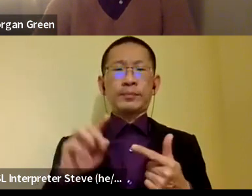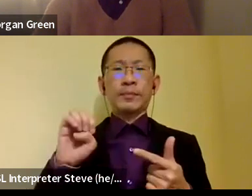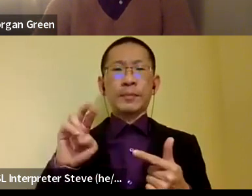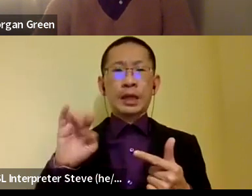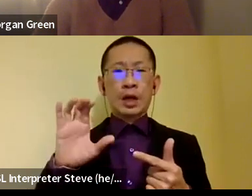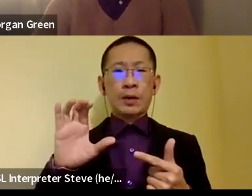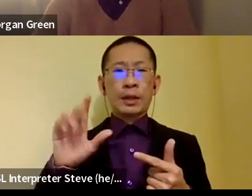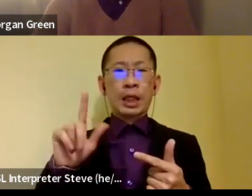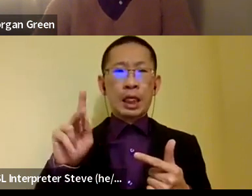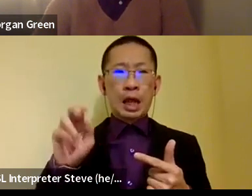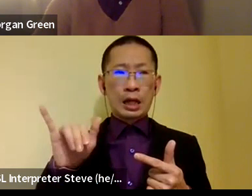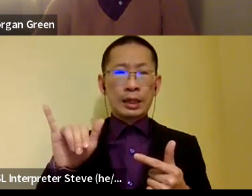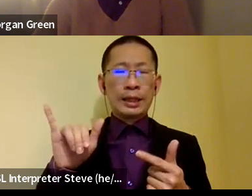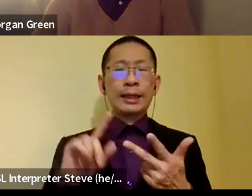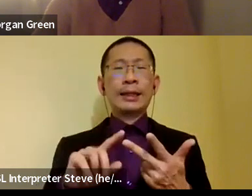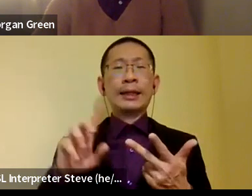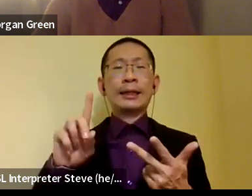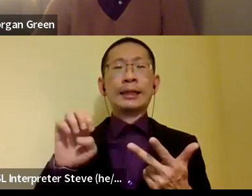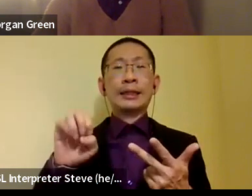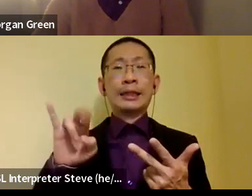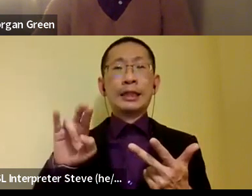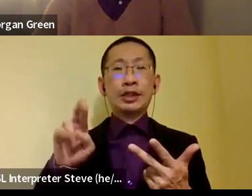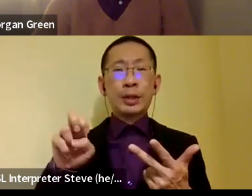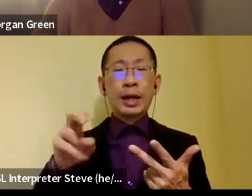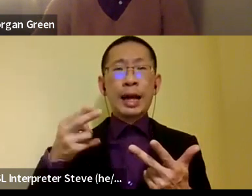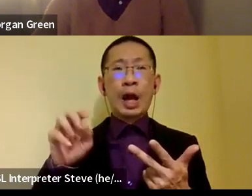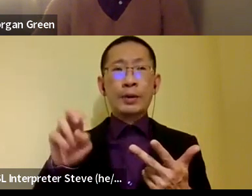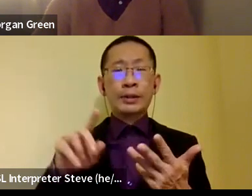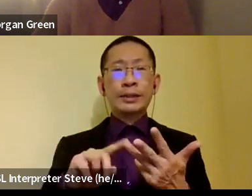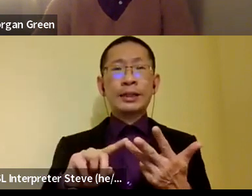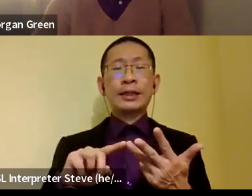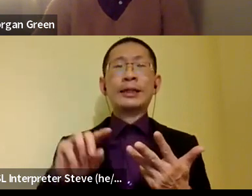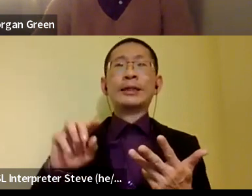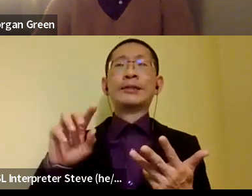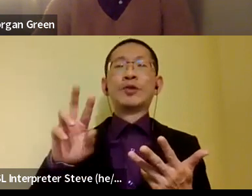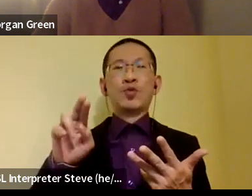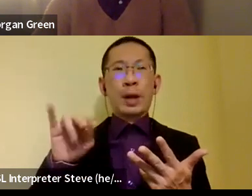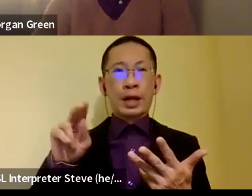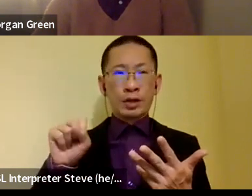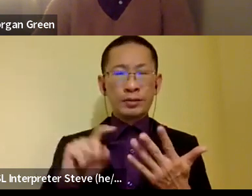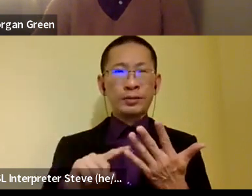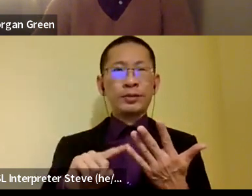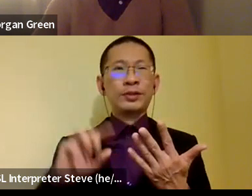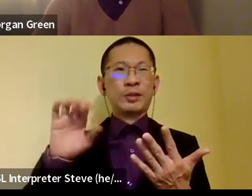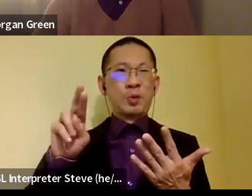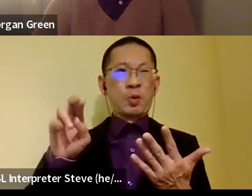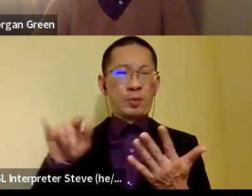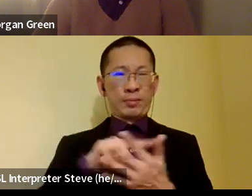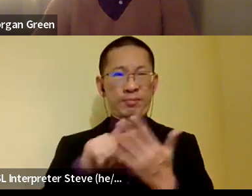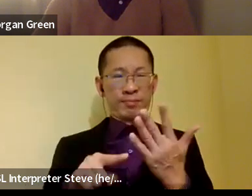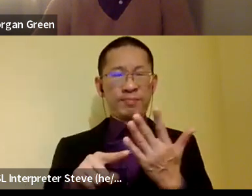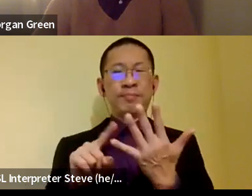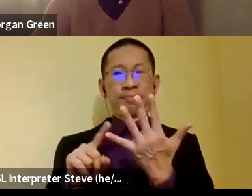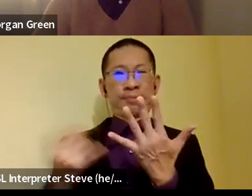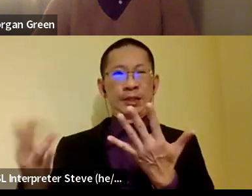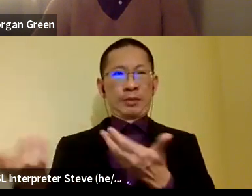Lockley, Deidre Harrington, Taylor Reynolds, and Jonathan McCrory, who was still with us. We were part of really sort of having